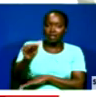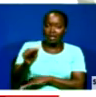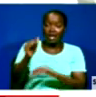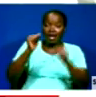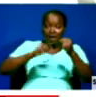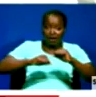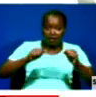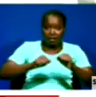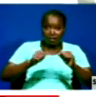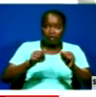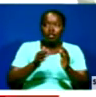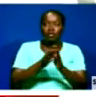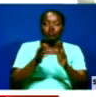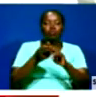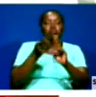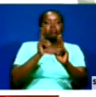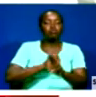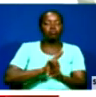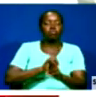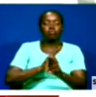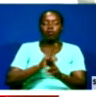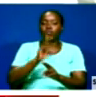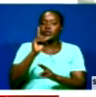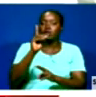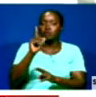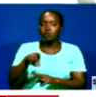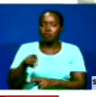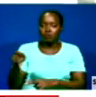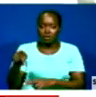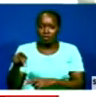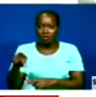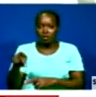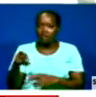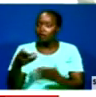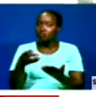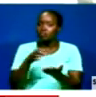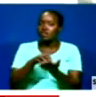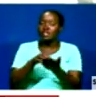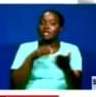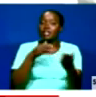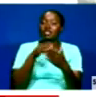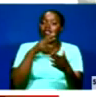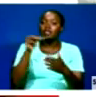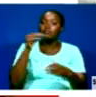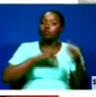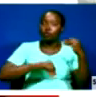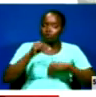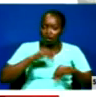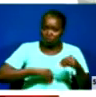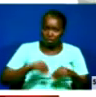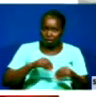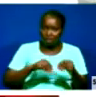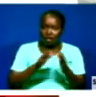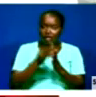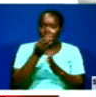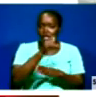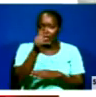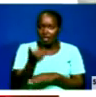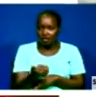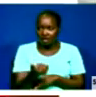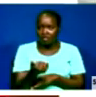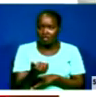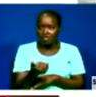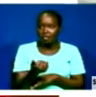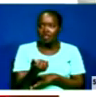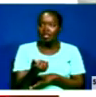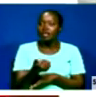to by a move by the Director of Public Prosecution to withdraw the graft case against Gachagua and three others that had compelled him